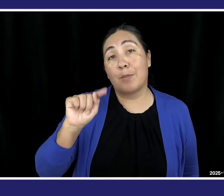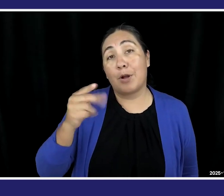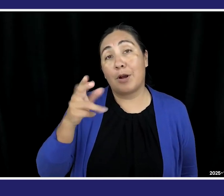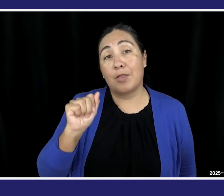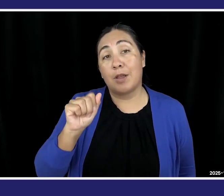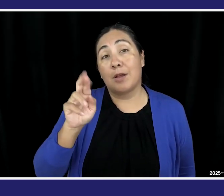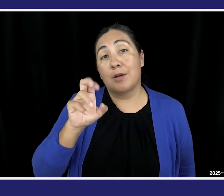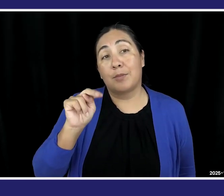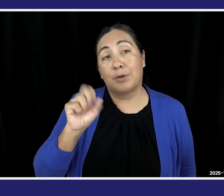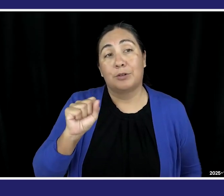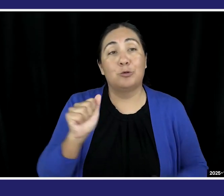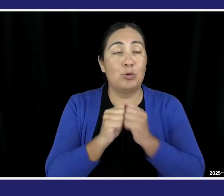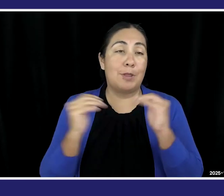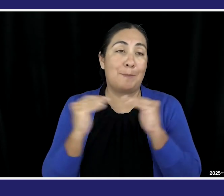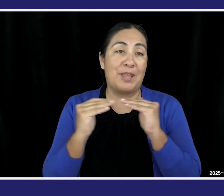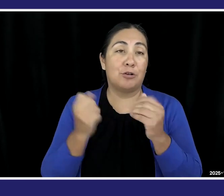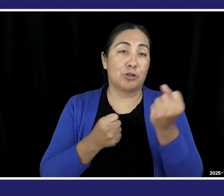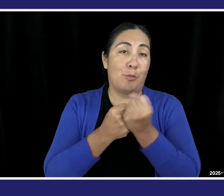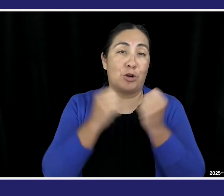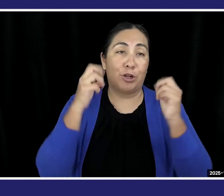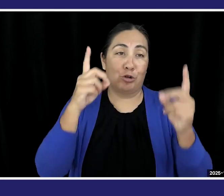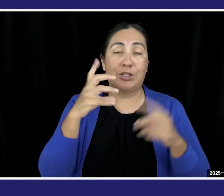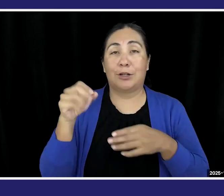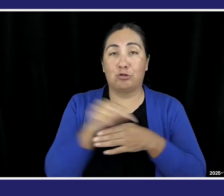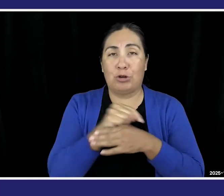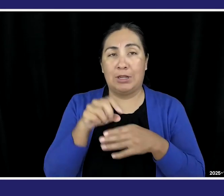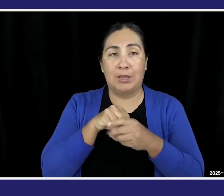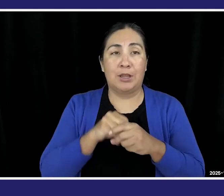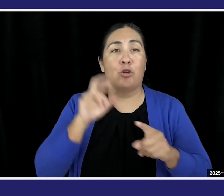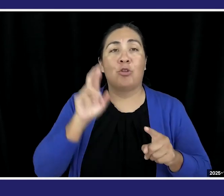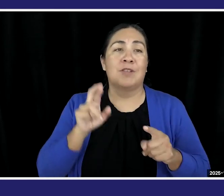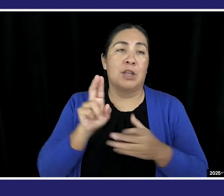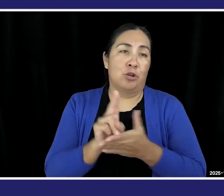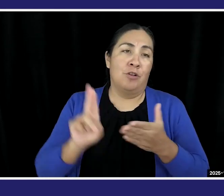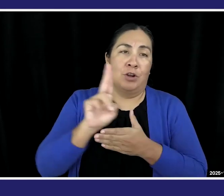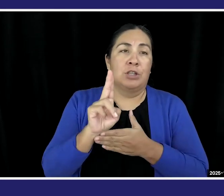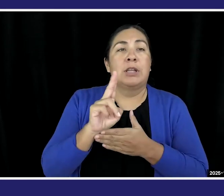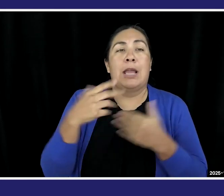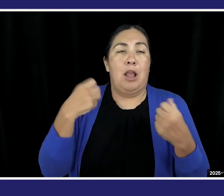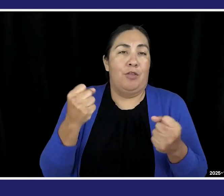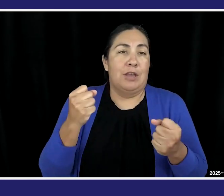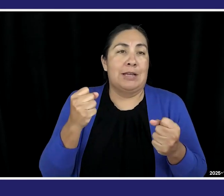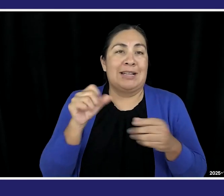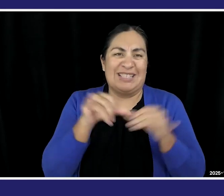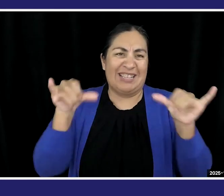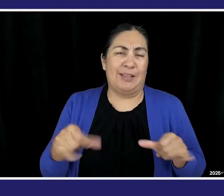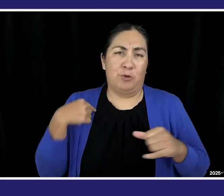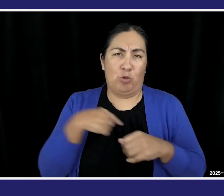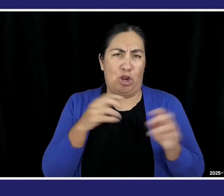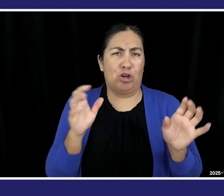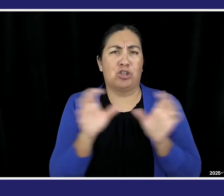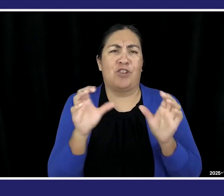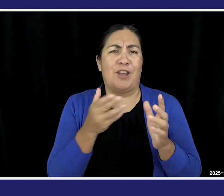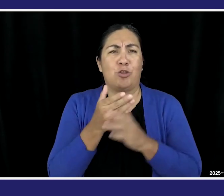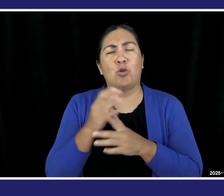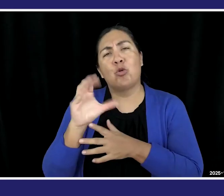Support, Education, and Training in Riverside University Health Systems, and we are certified through Cal Mesa. We also get